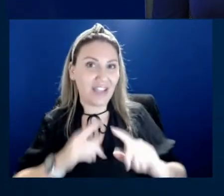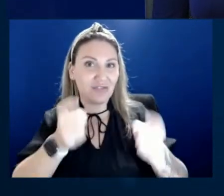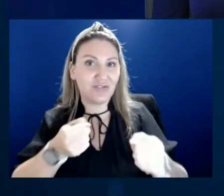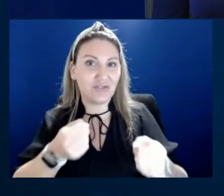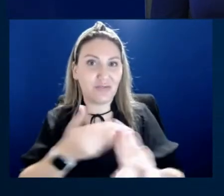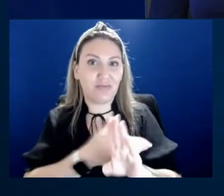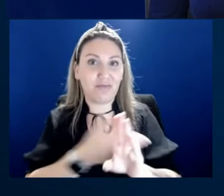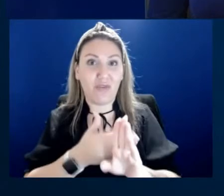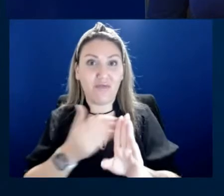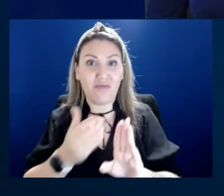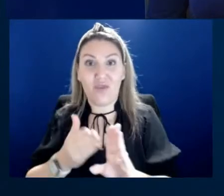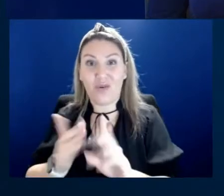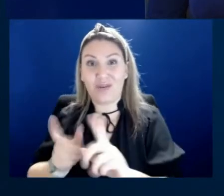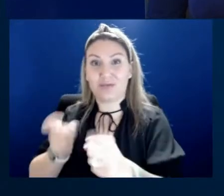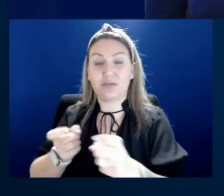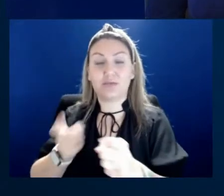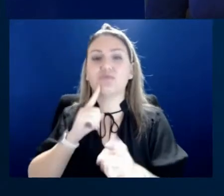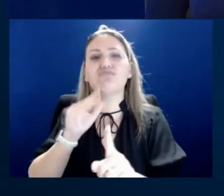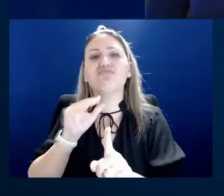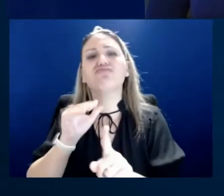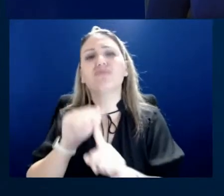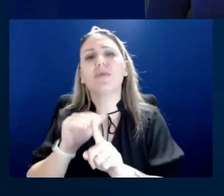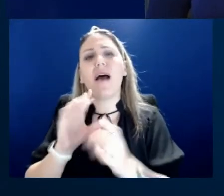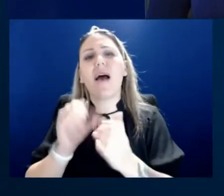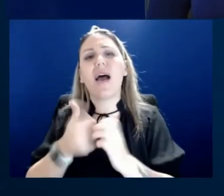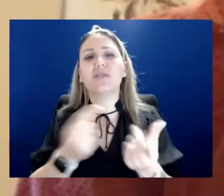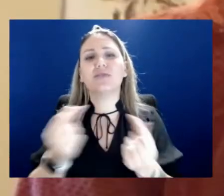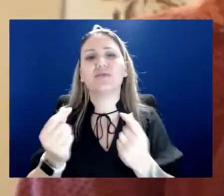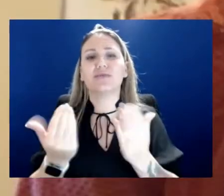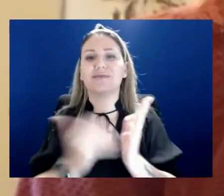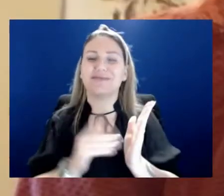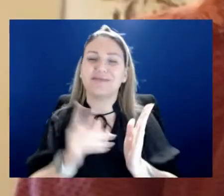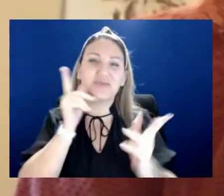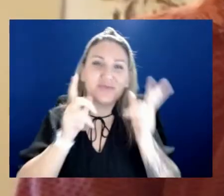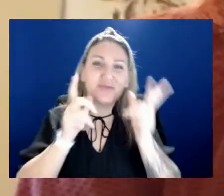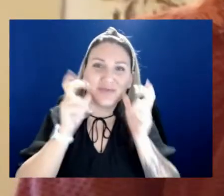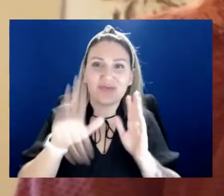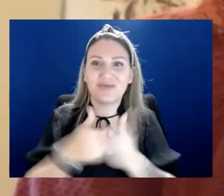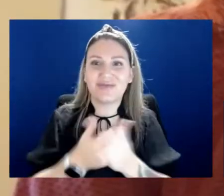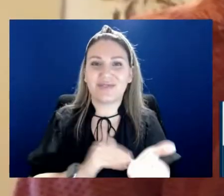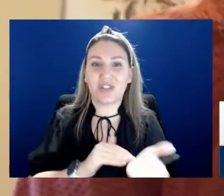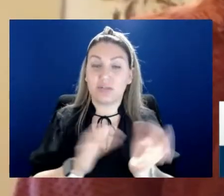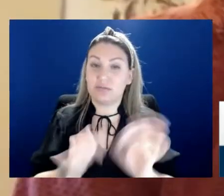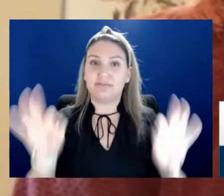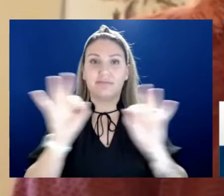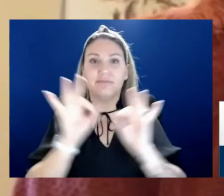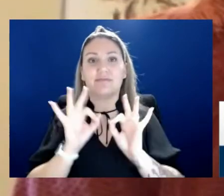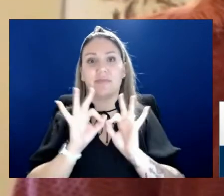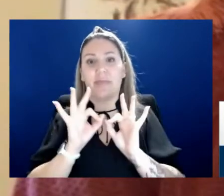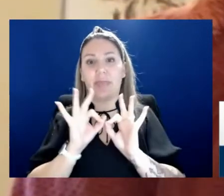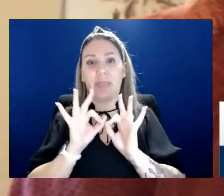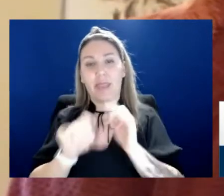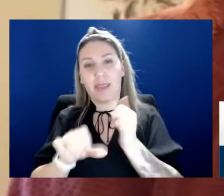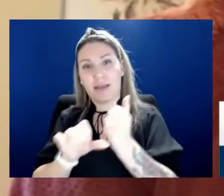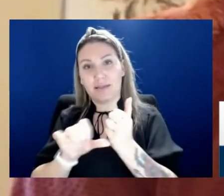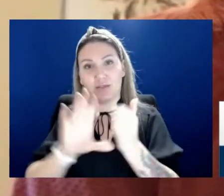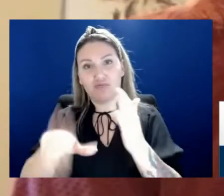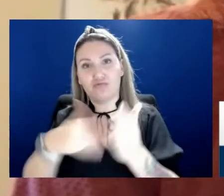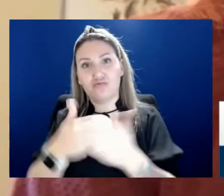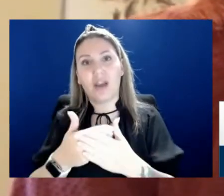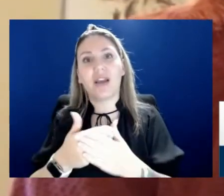to do that again. Well, as we heard all the doctors just say, that it's critical that assistance arrives in